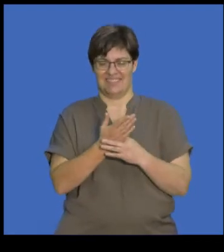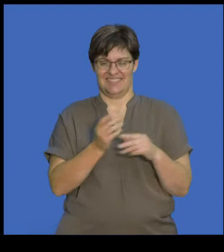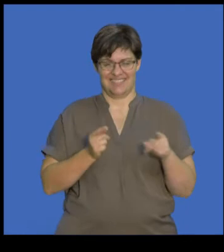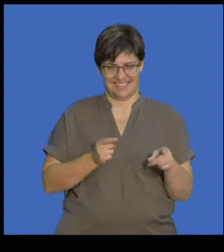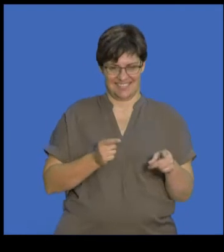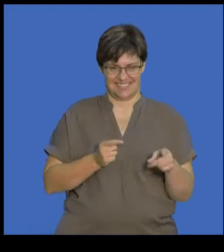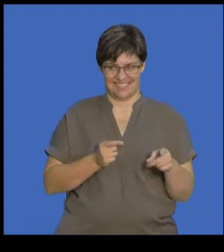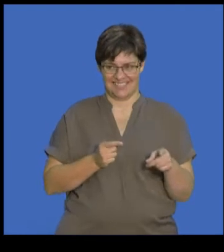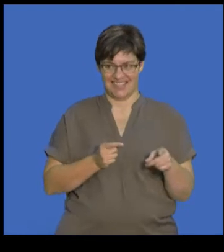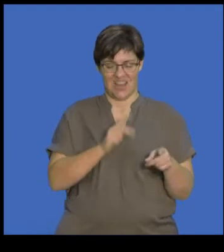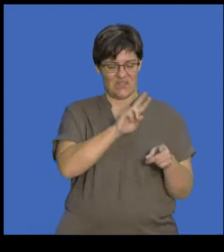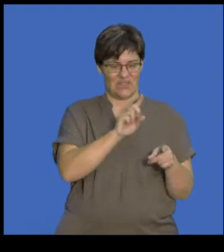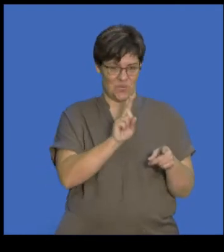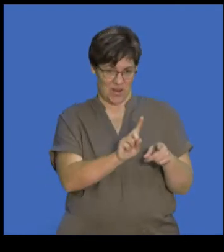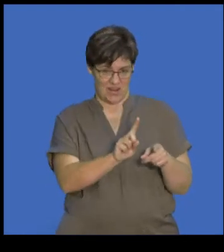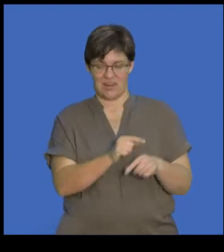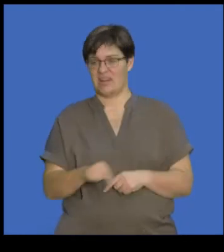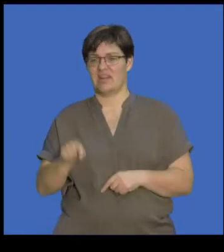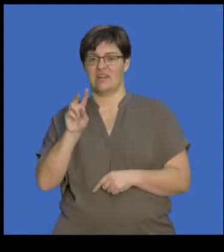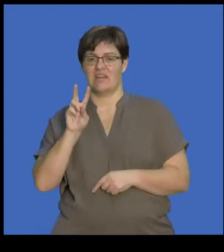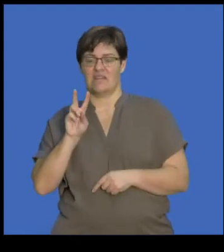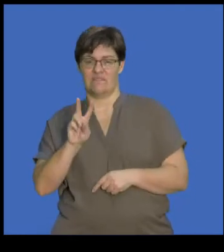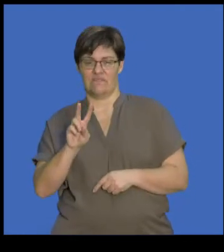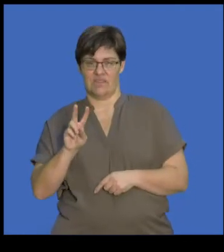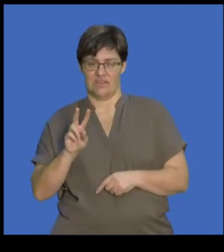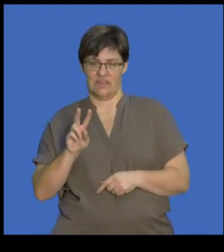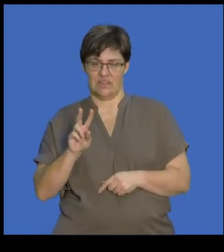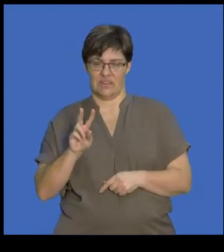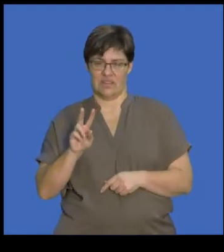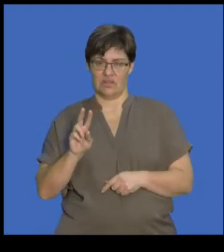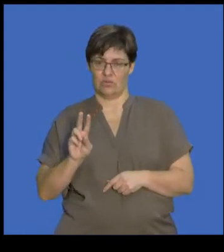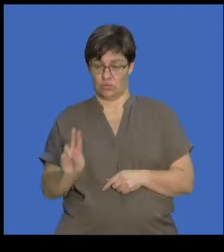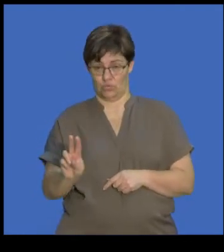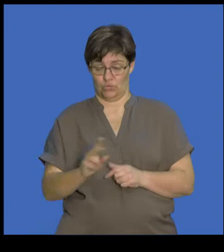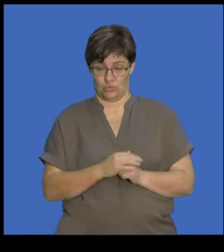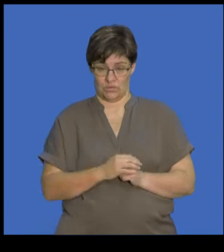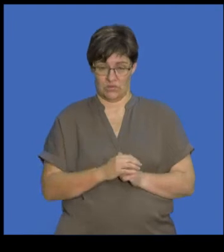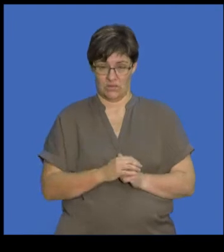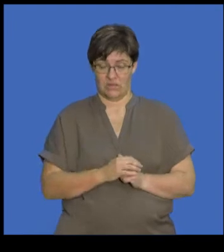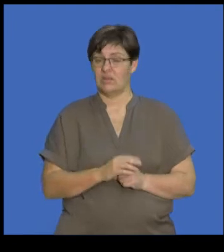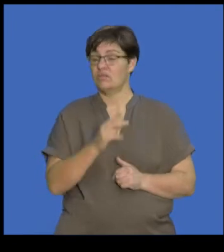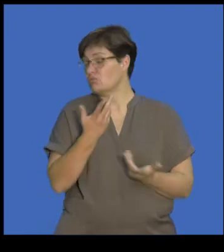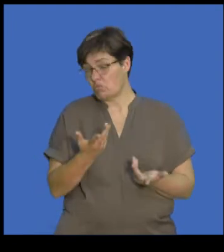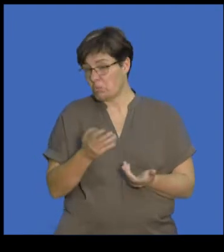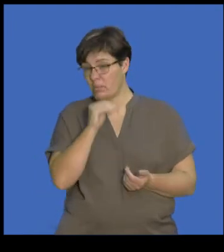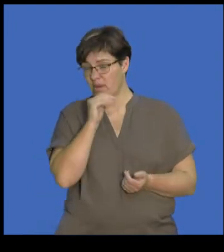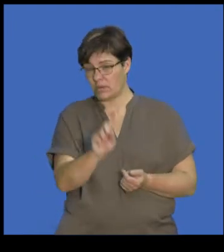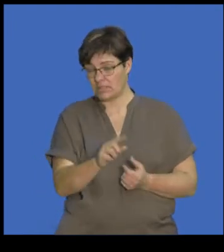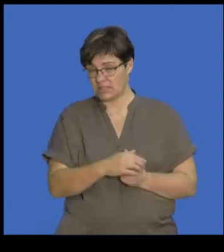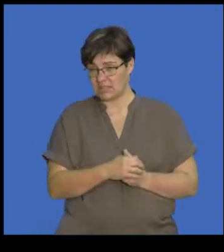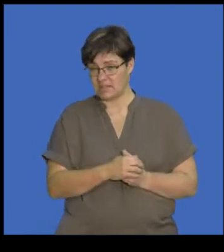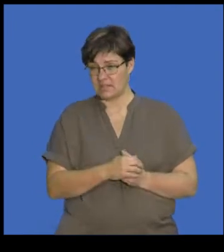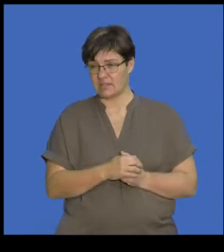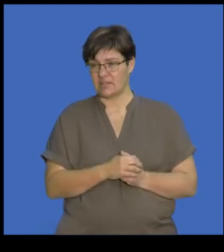this V1 and this V2. So in other words, we are saying